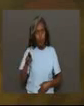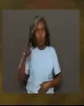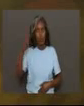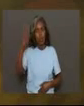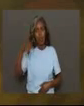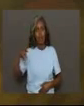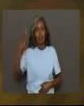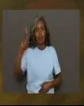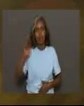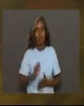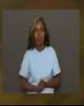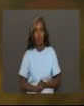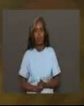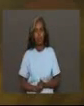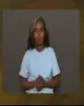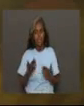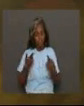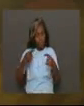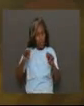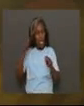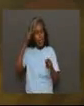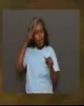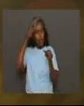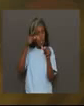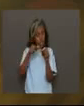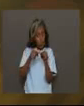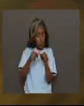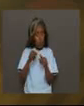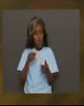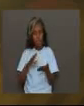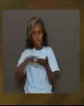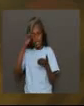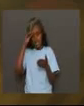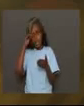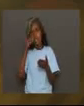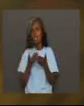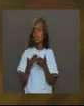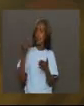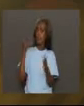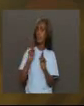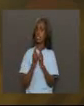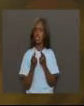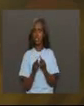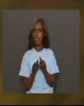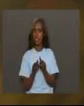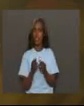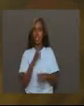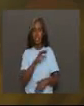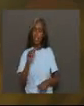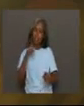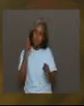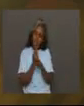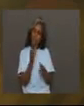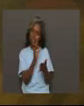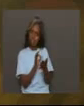parabola? Try to recall what you have learned about cones in previous grades and write